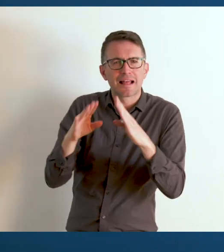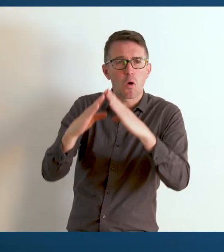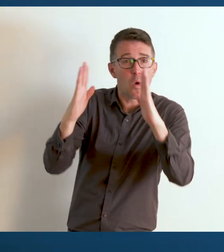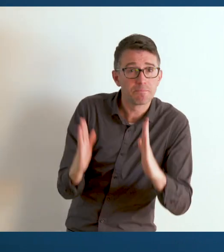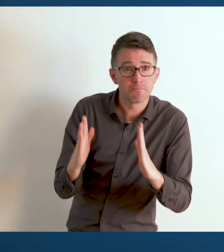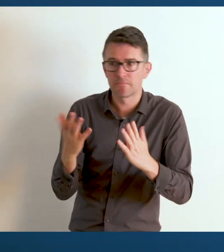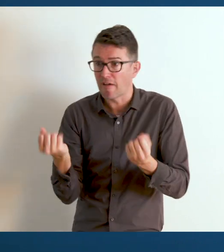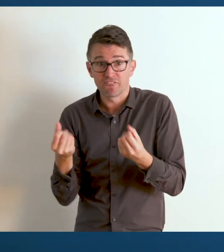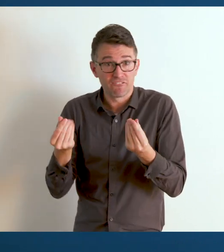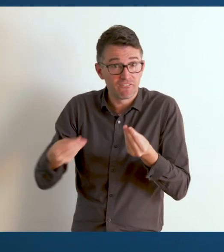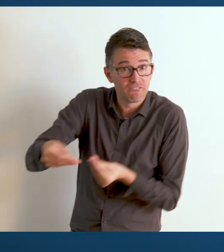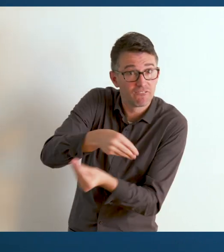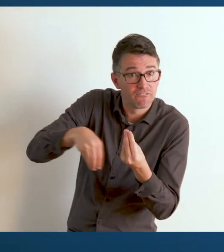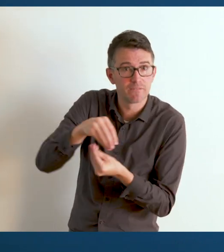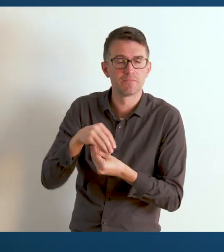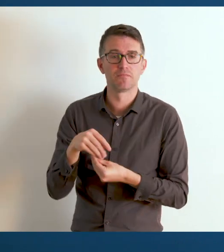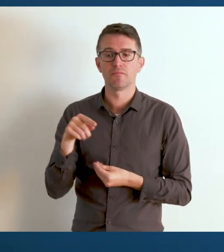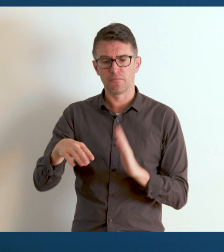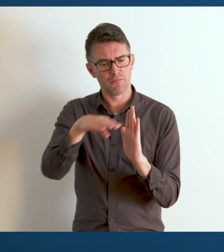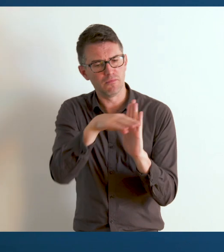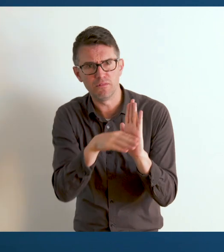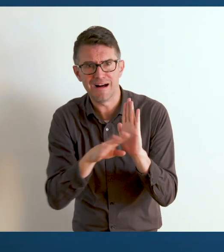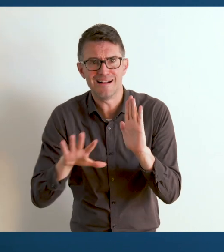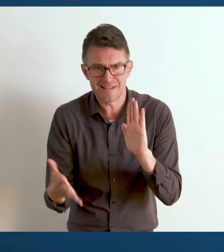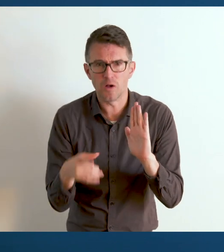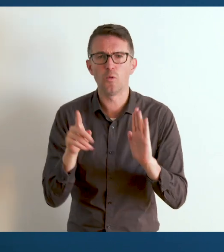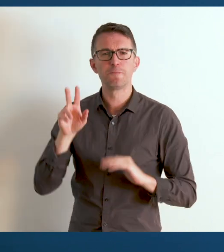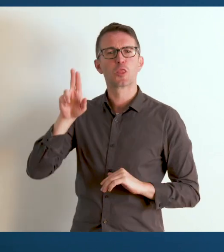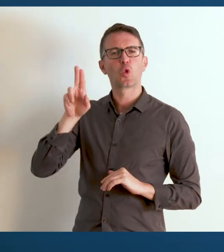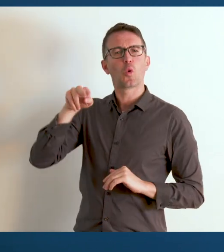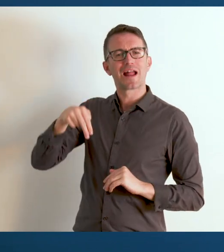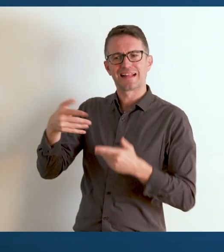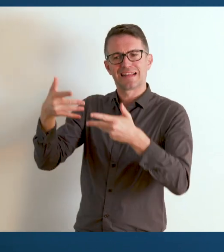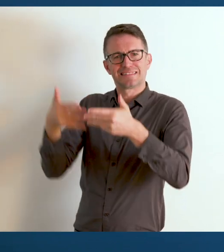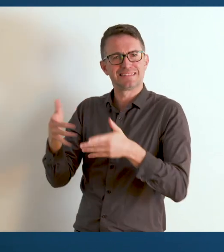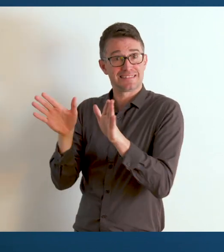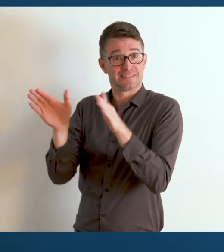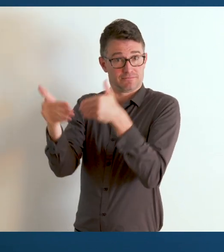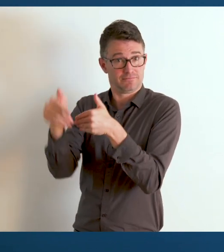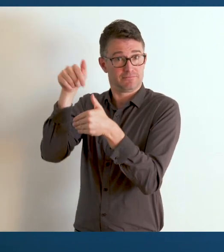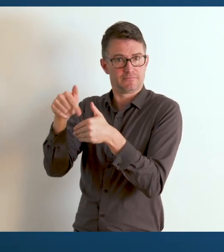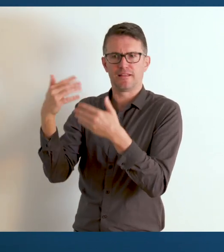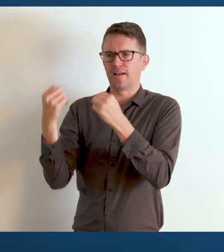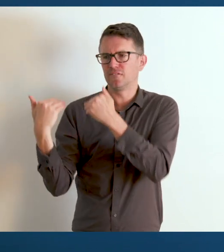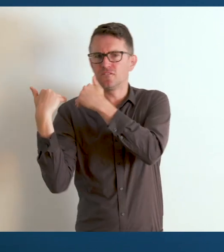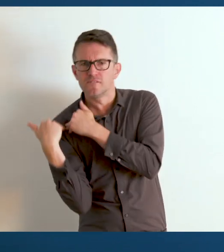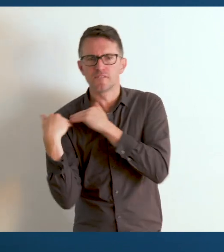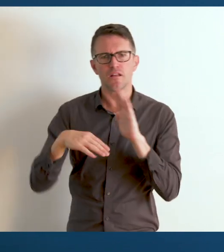and households. There are guidelines provided by the United Nations Statistical Division